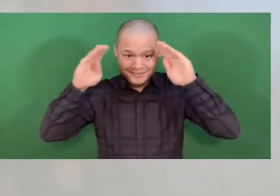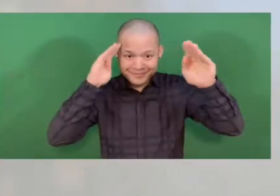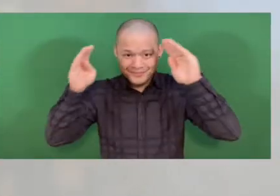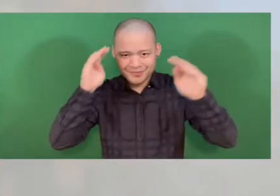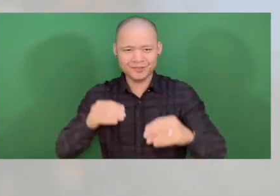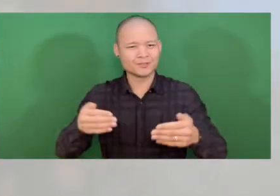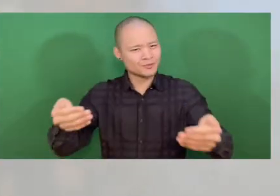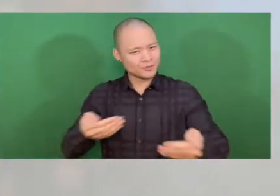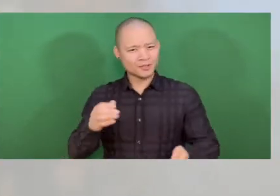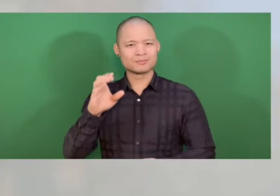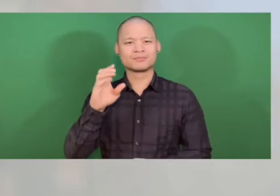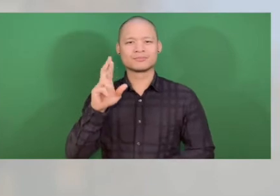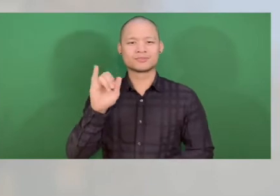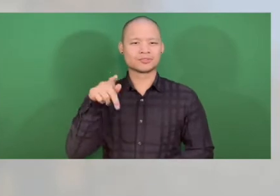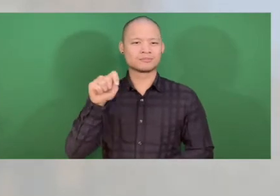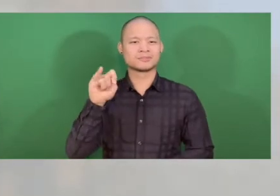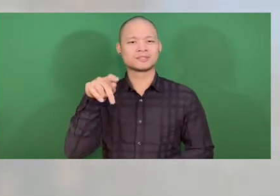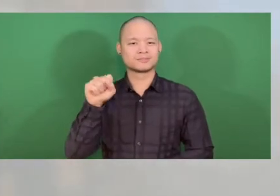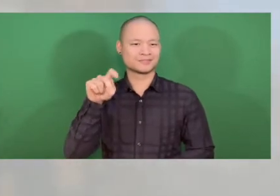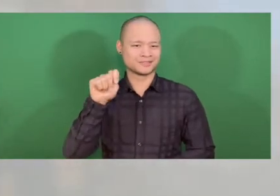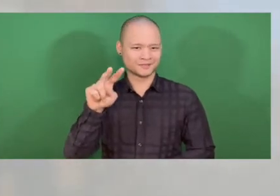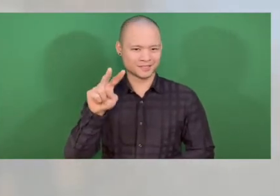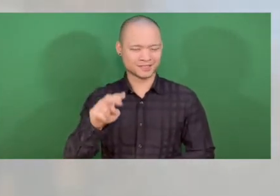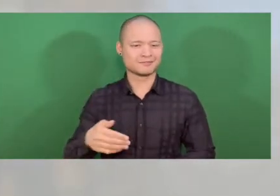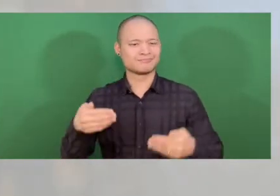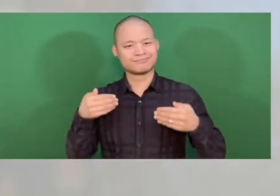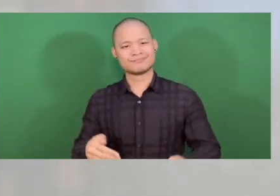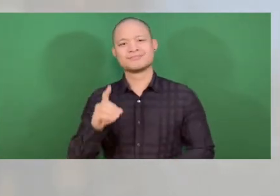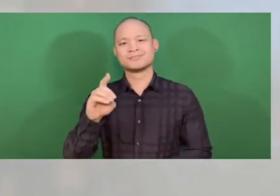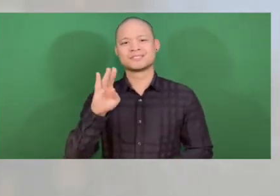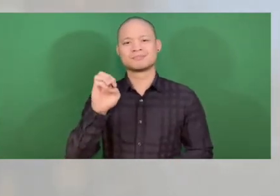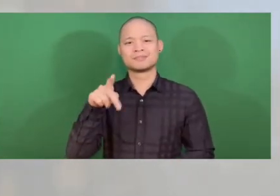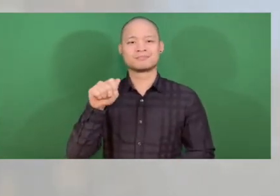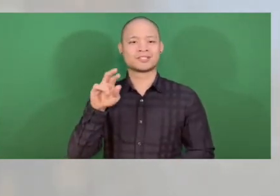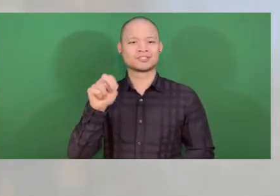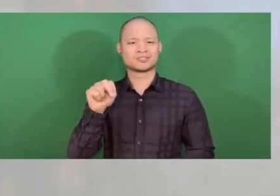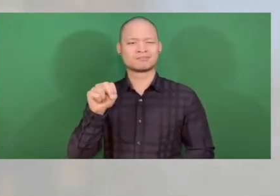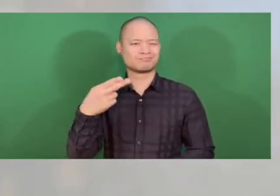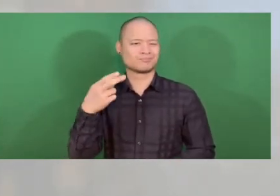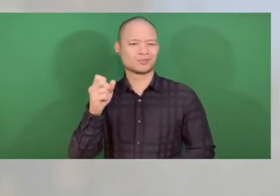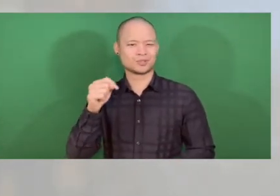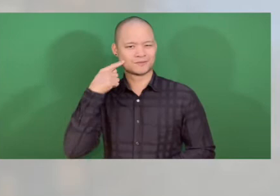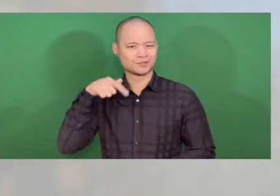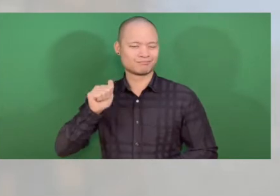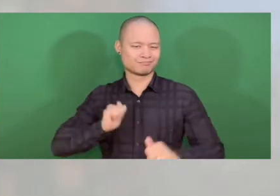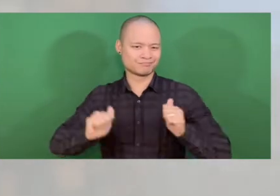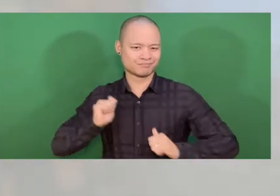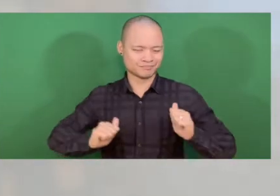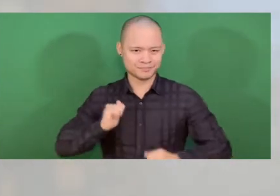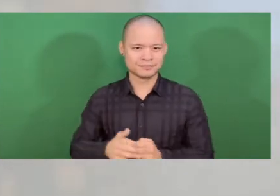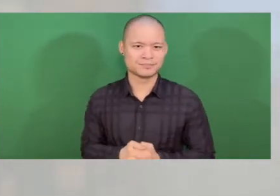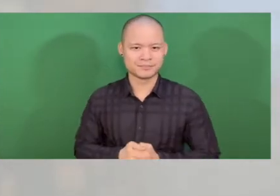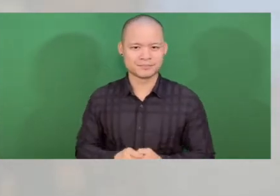Hi, welcome to Crip Tips TV. My name's Debbie Patterson and I'm your host. So we've reached the end of our web series. This